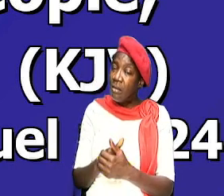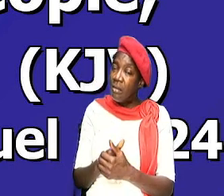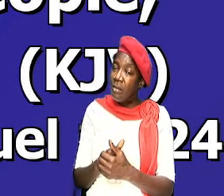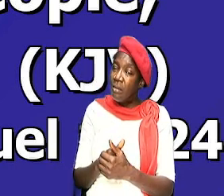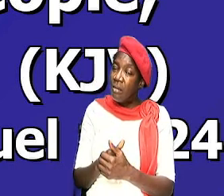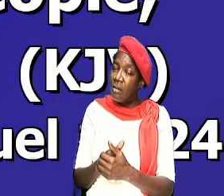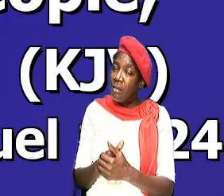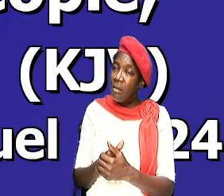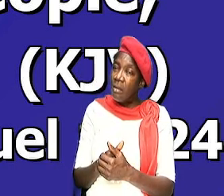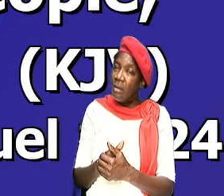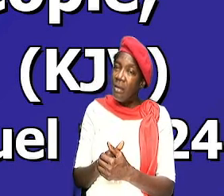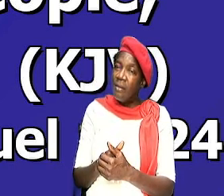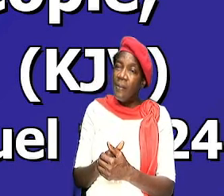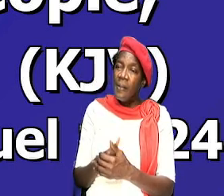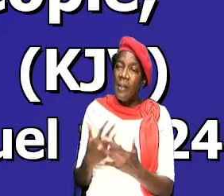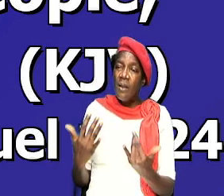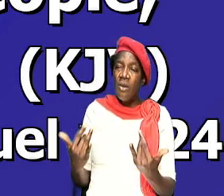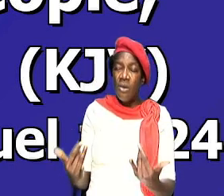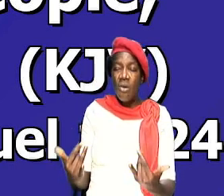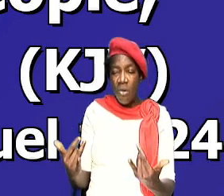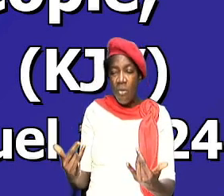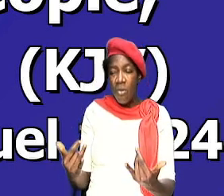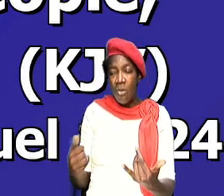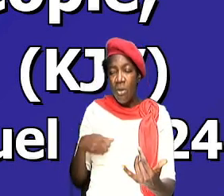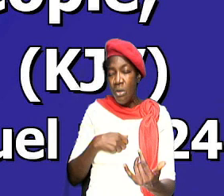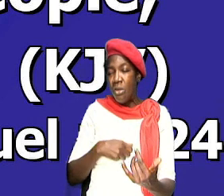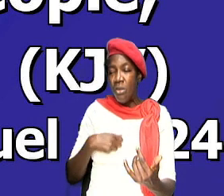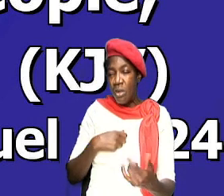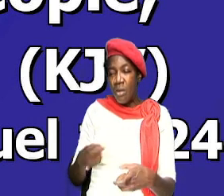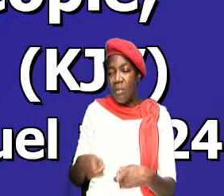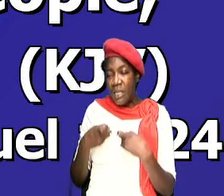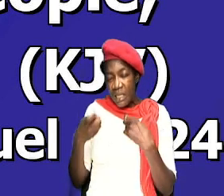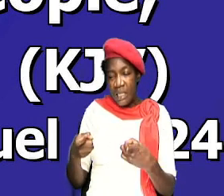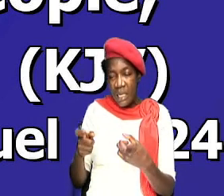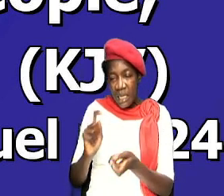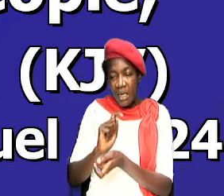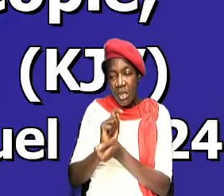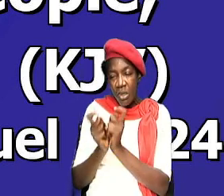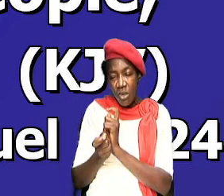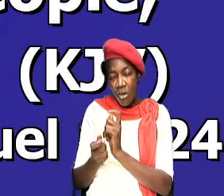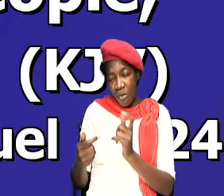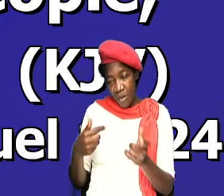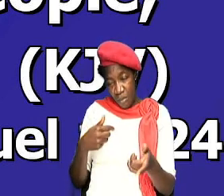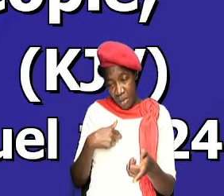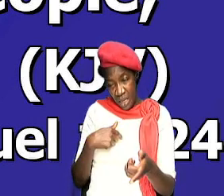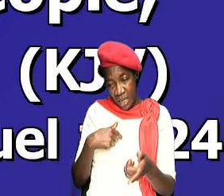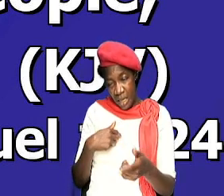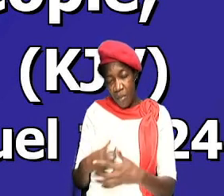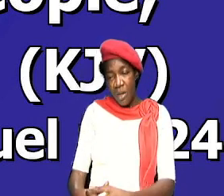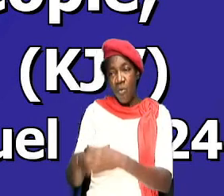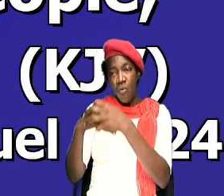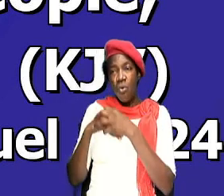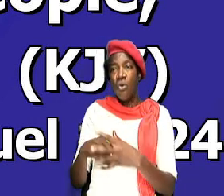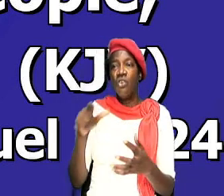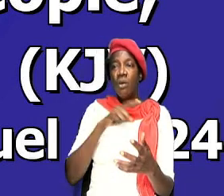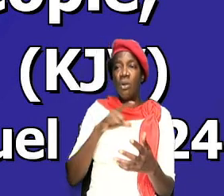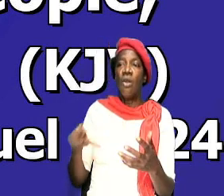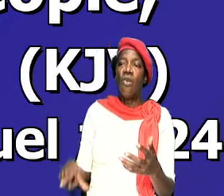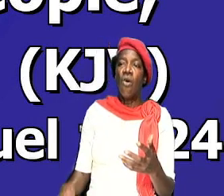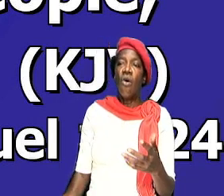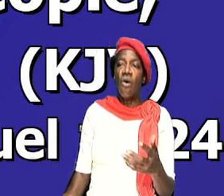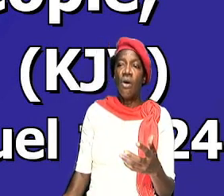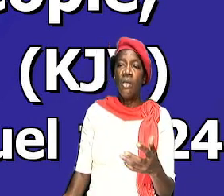Now therefore I pray thee, pardon my sin and turn again with me, that I may worship the Lord.